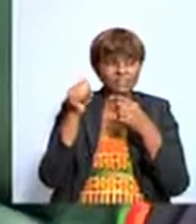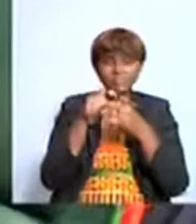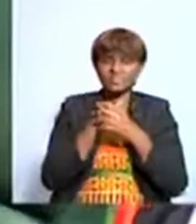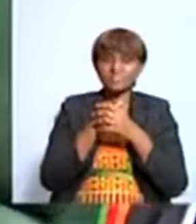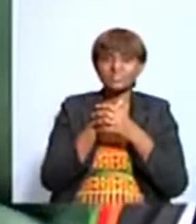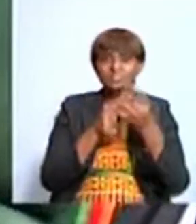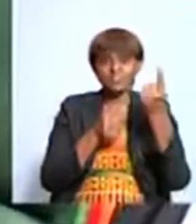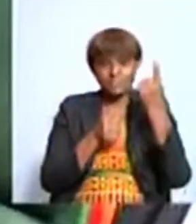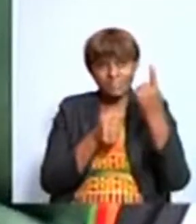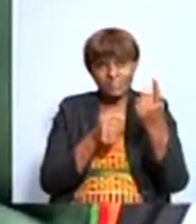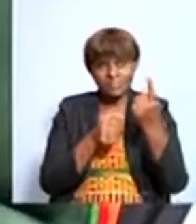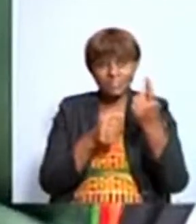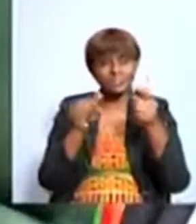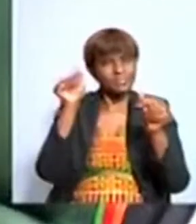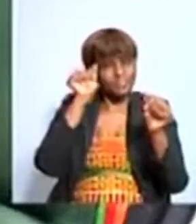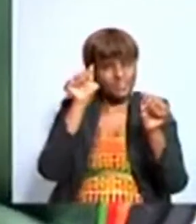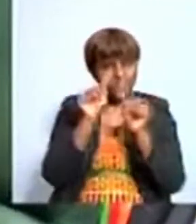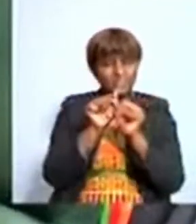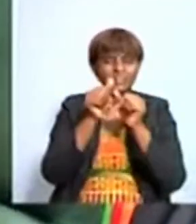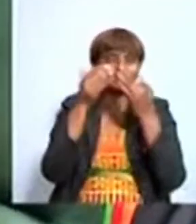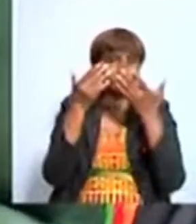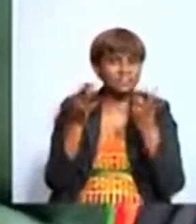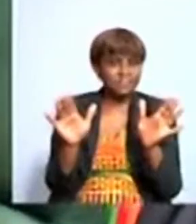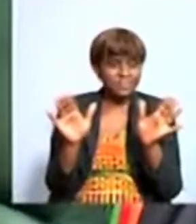Clause 1 is agreed to.